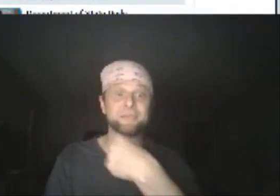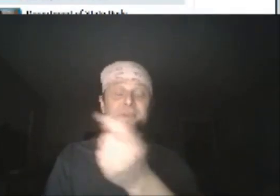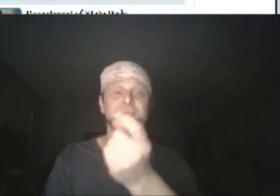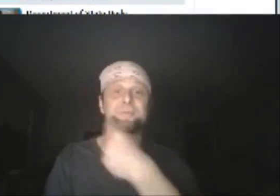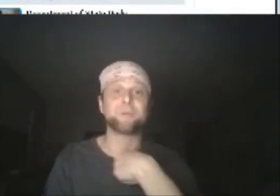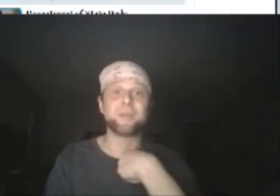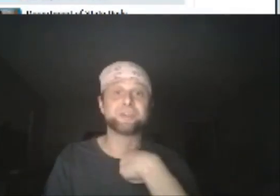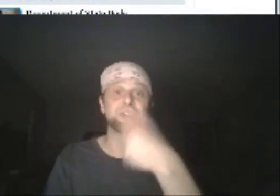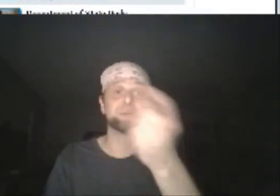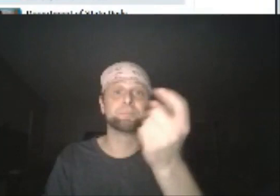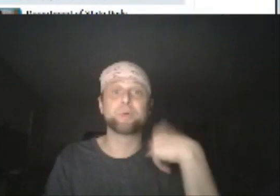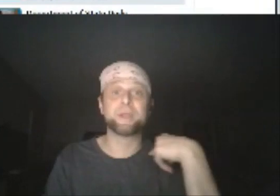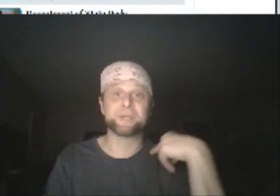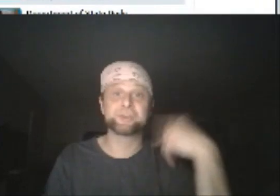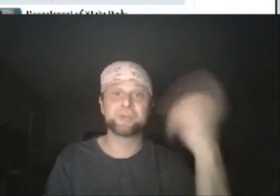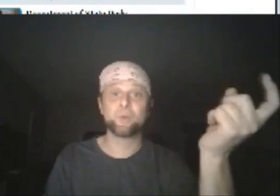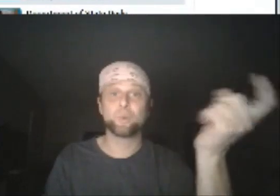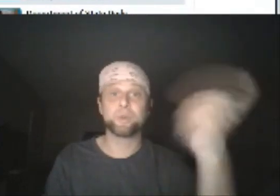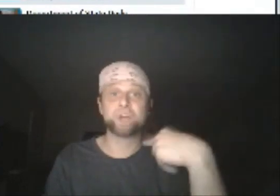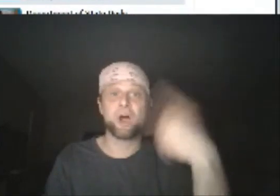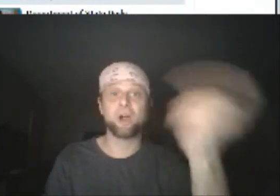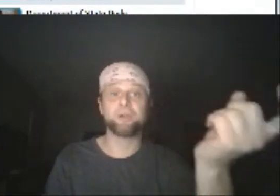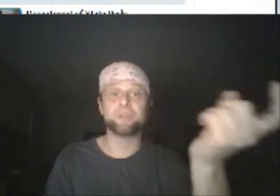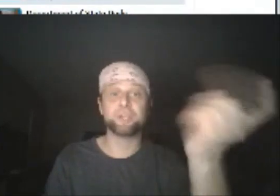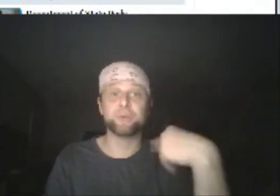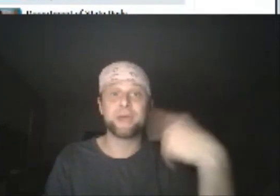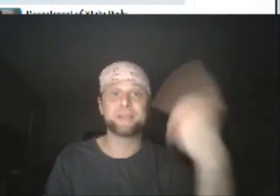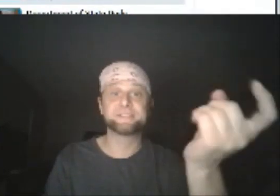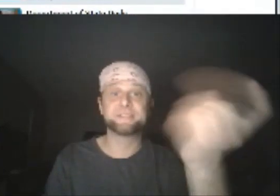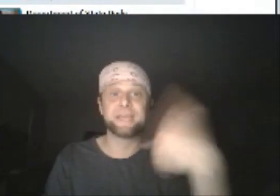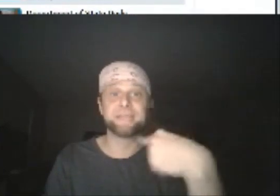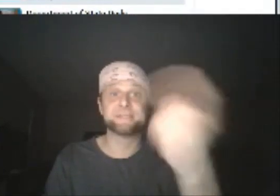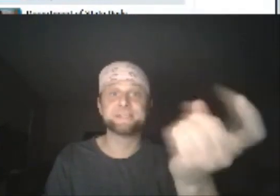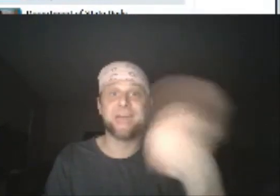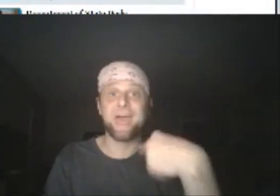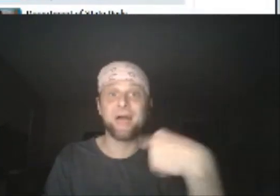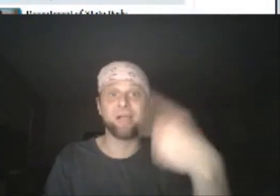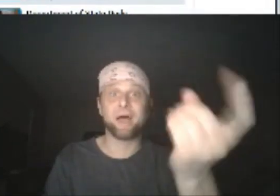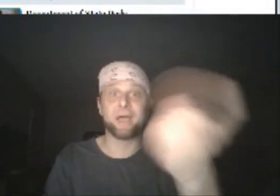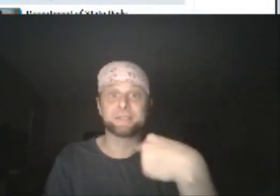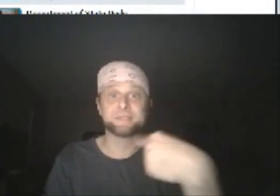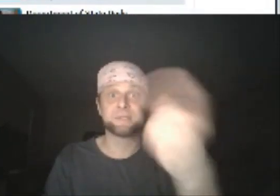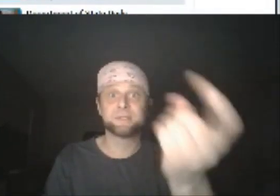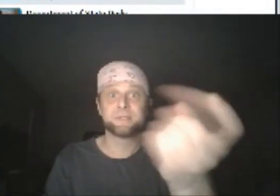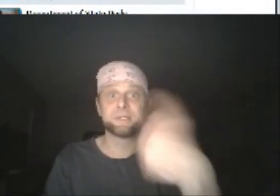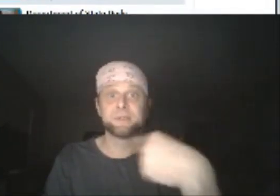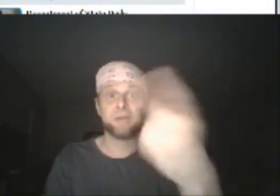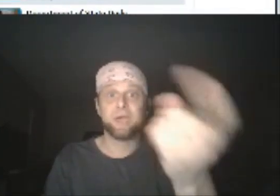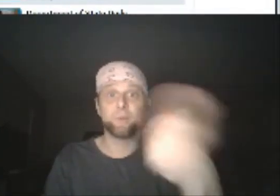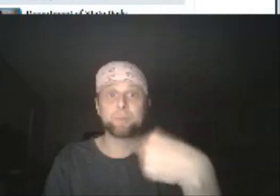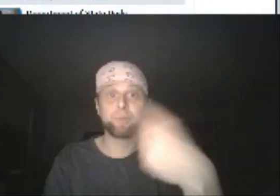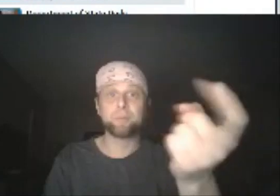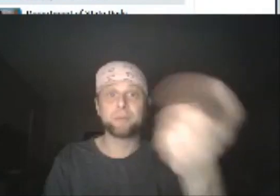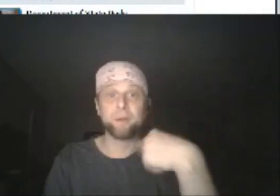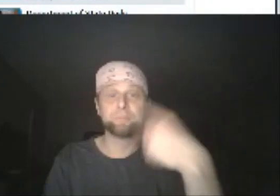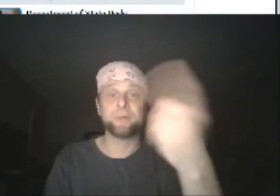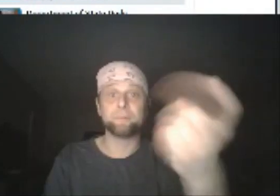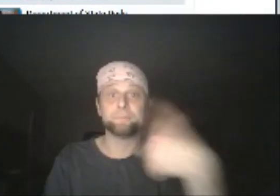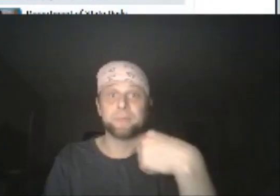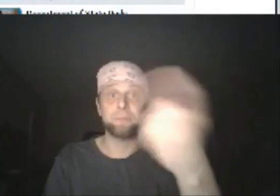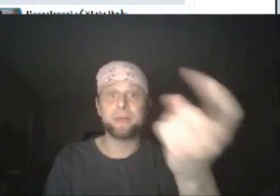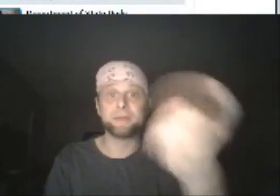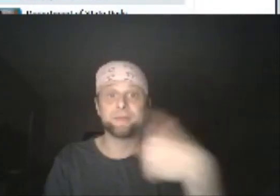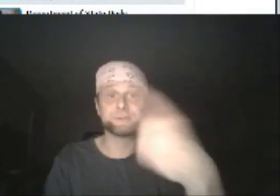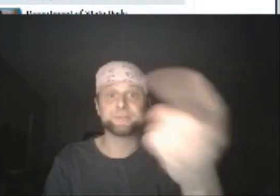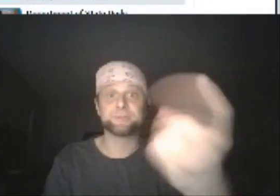our allies of the French and British, which are the United States' allies. And we probably help them